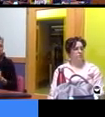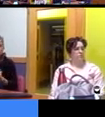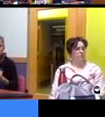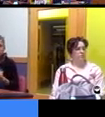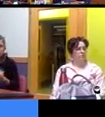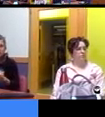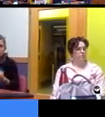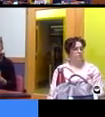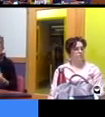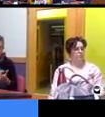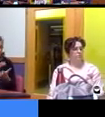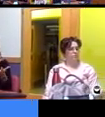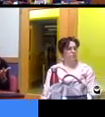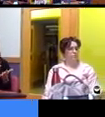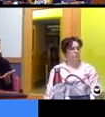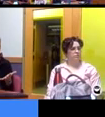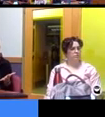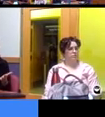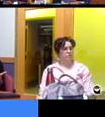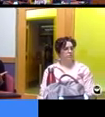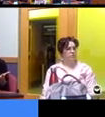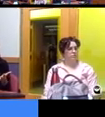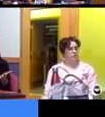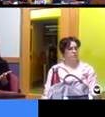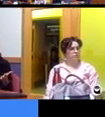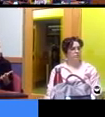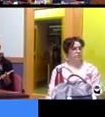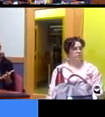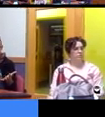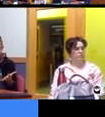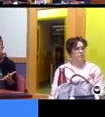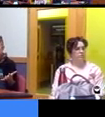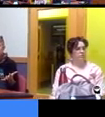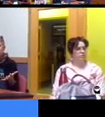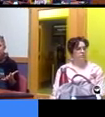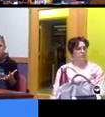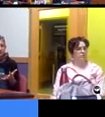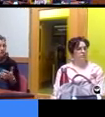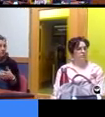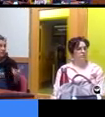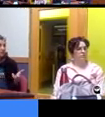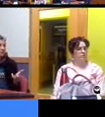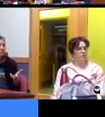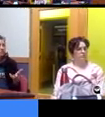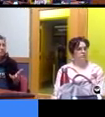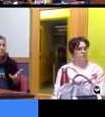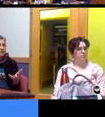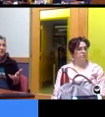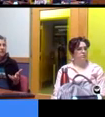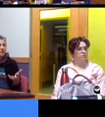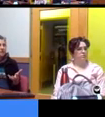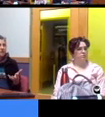definitely discharged patients with multiple warnings of signs, symptoms, et cetera, you know, with an incomplete